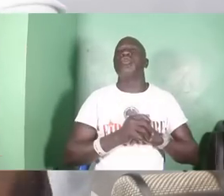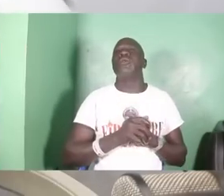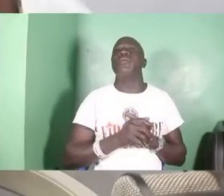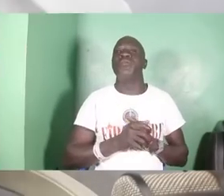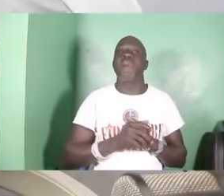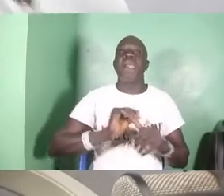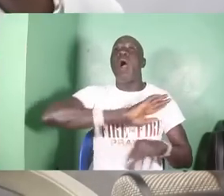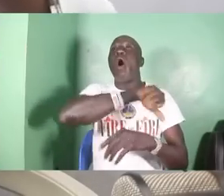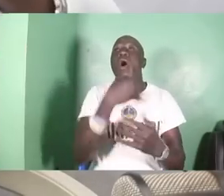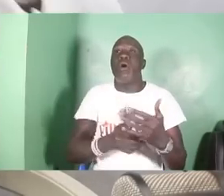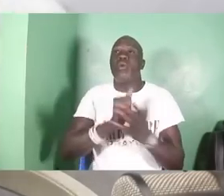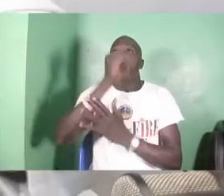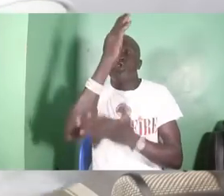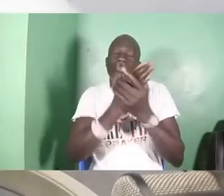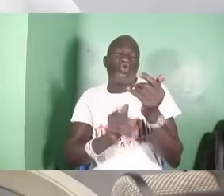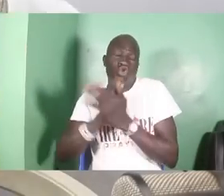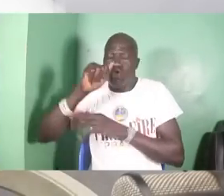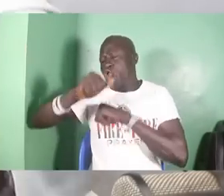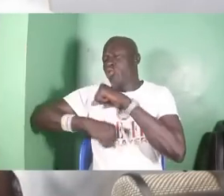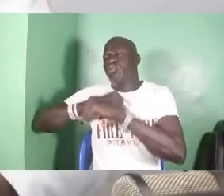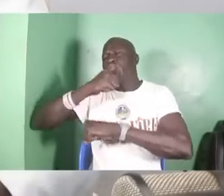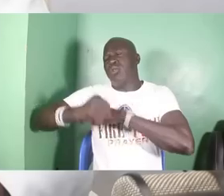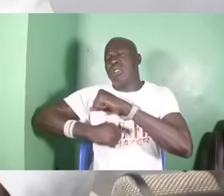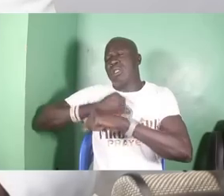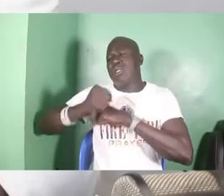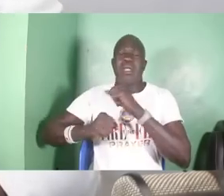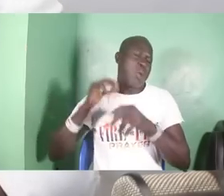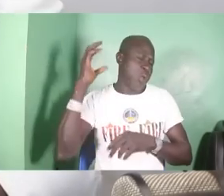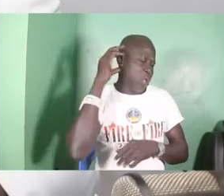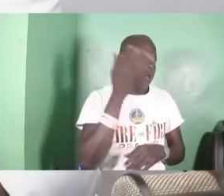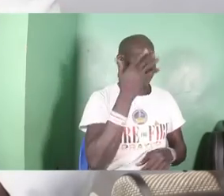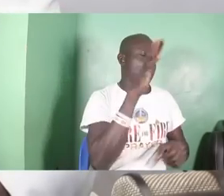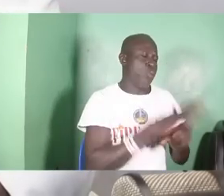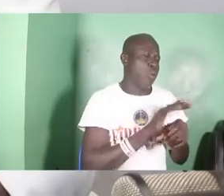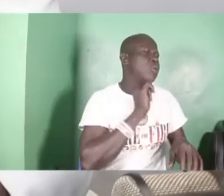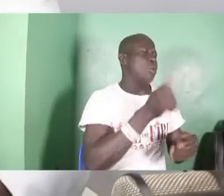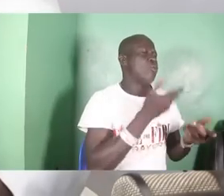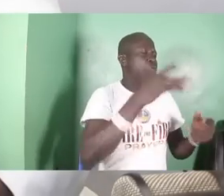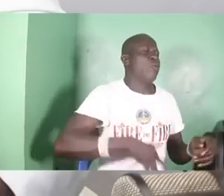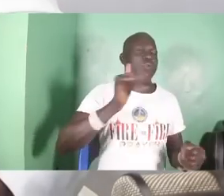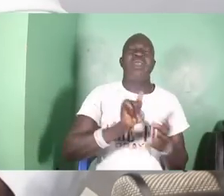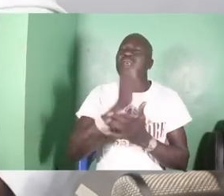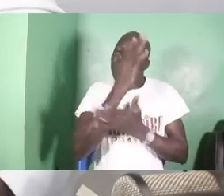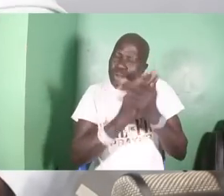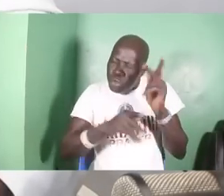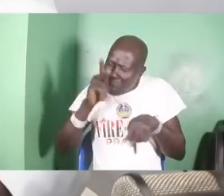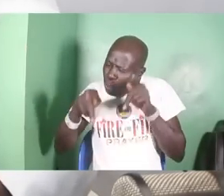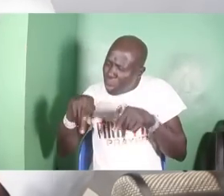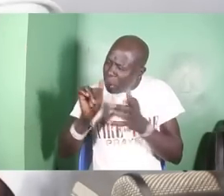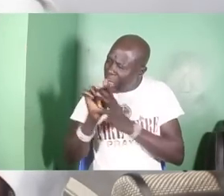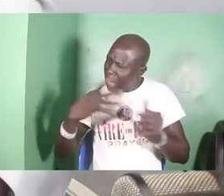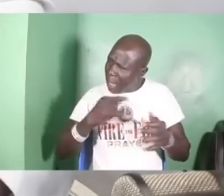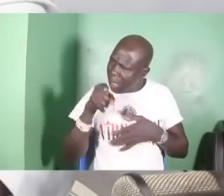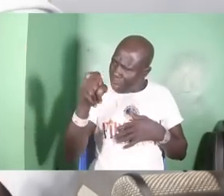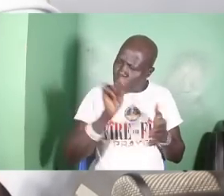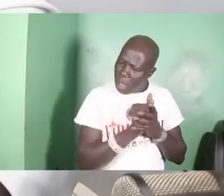your life. Gbogbo odun to mo npo ileri ti ileri o se yi. Every year that you hear the promise I will not fulfill. Eniyan bi ti eni o je ileri o se.